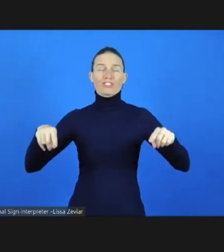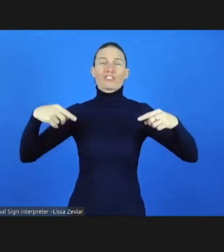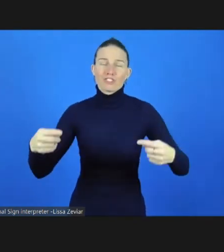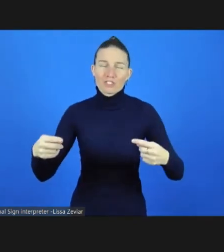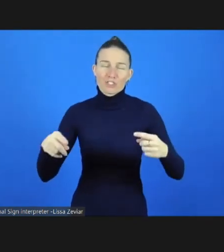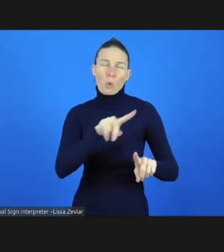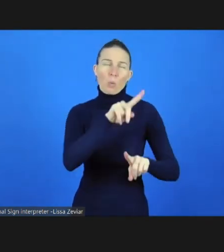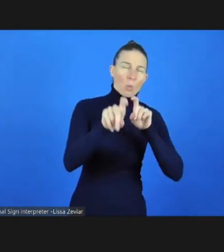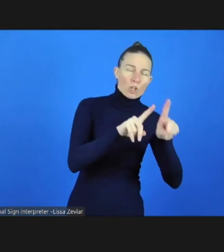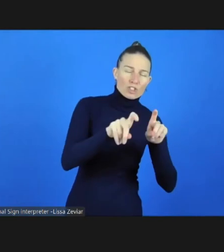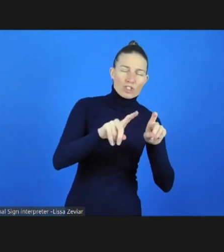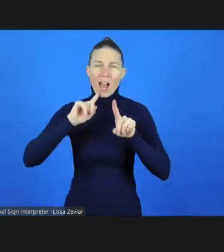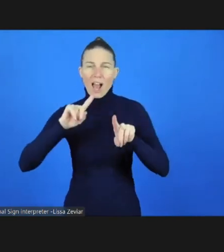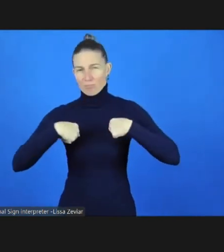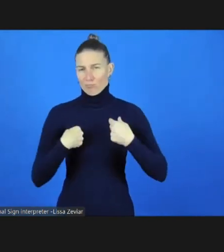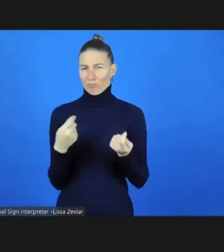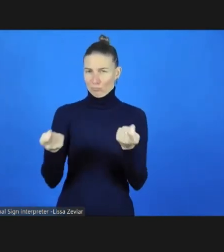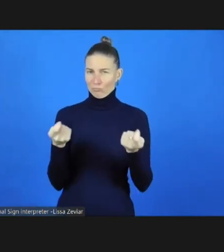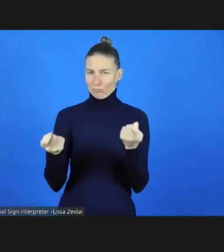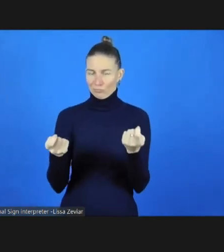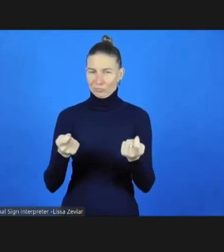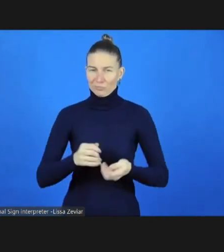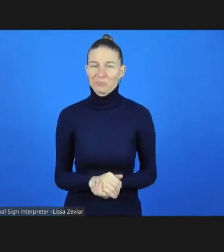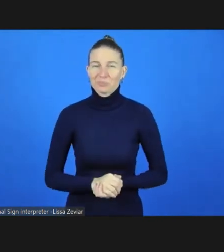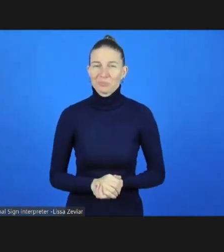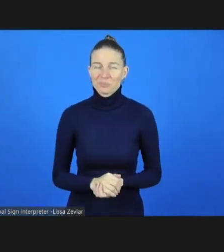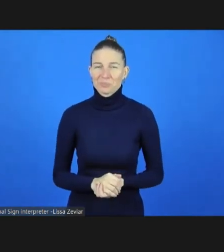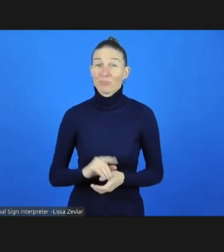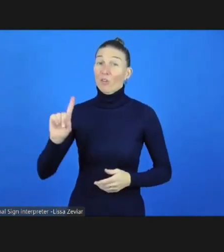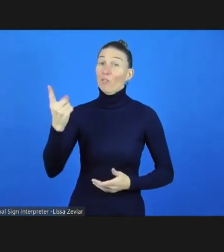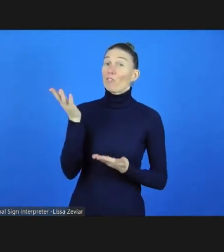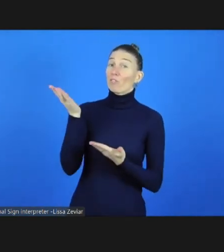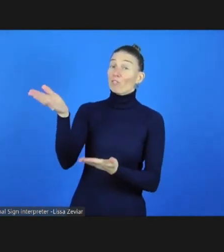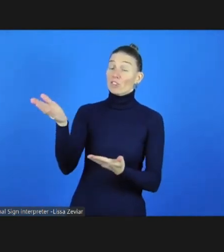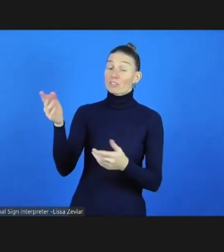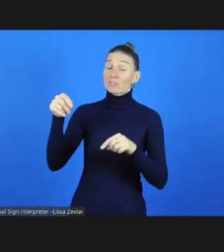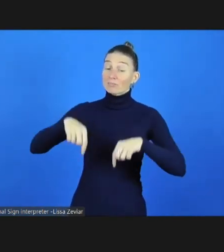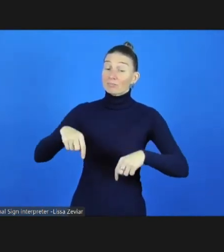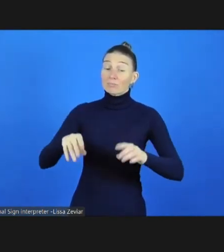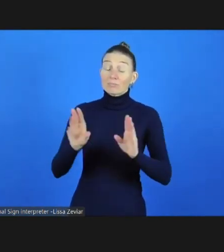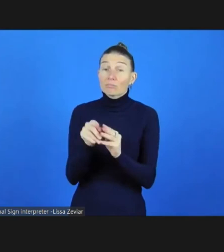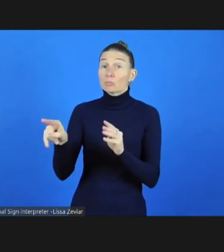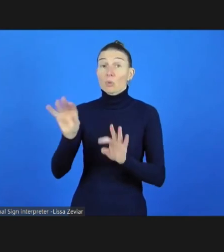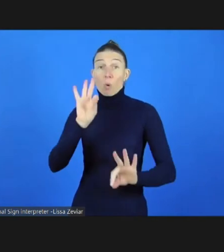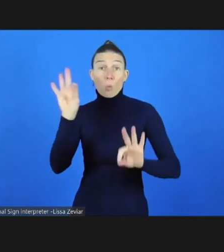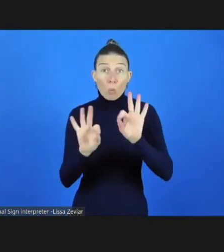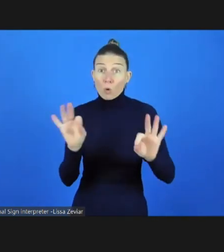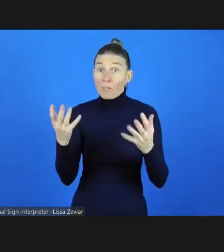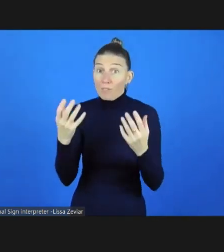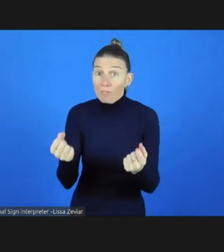moderate. For this part of the session, if you have any questions for the